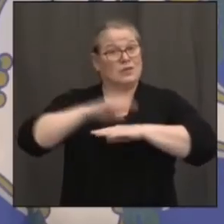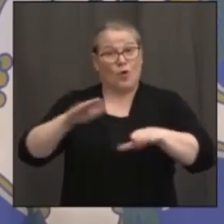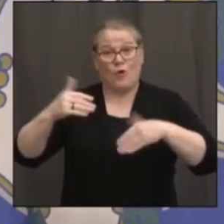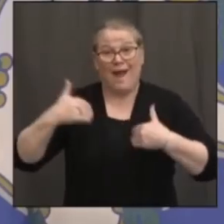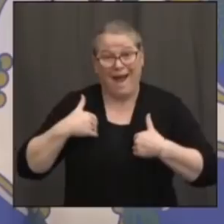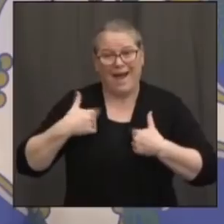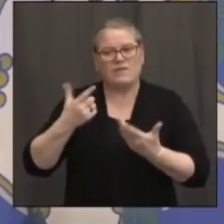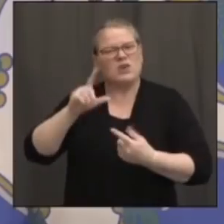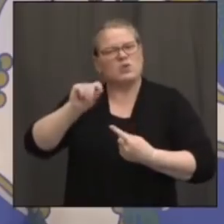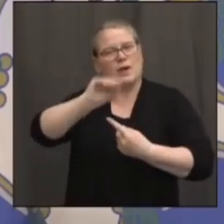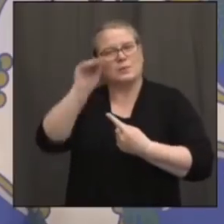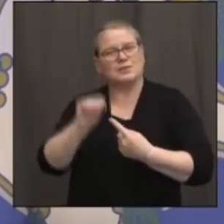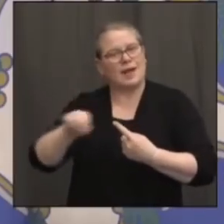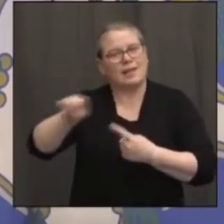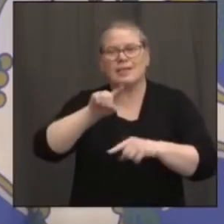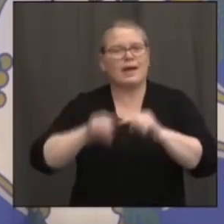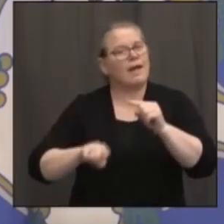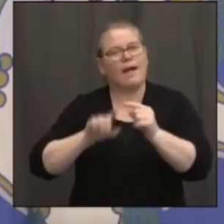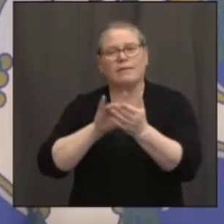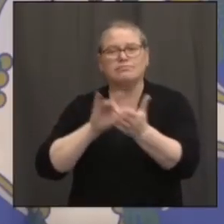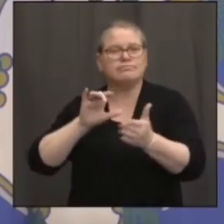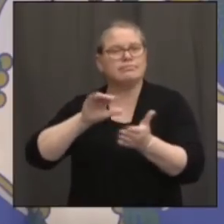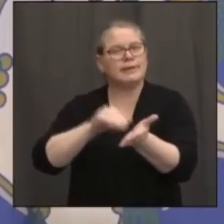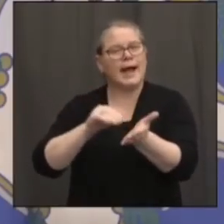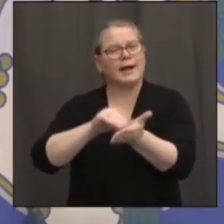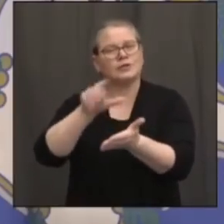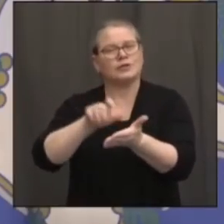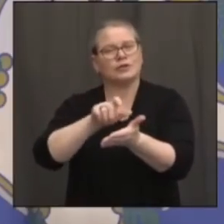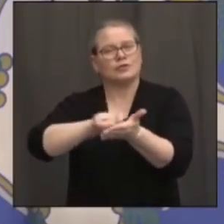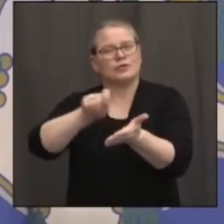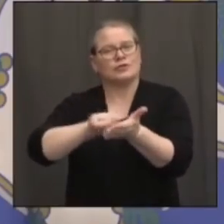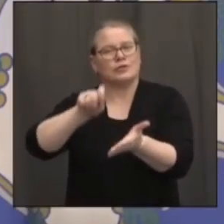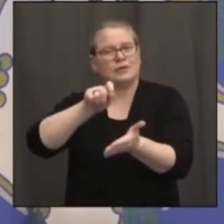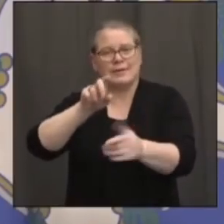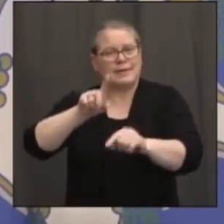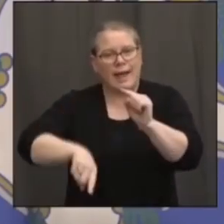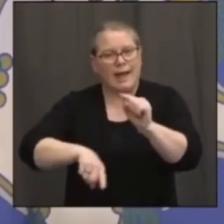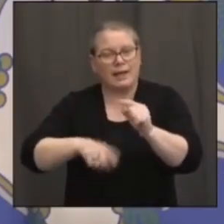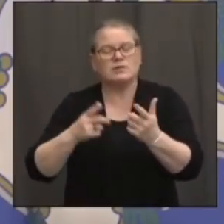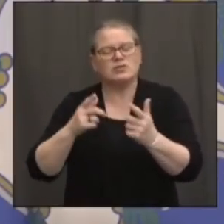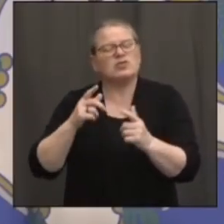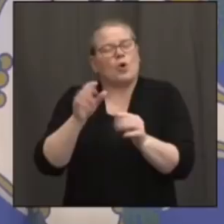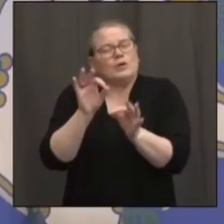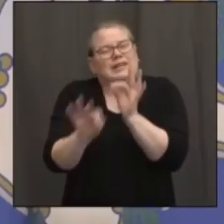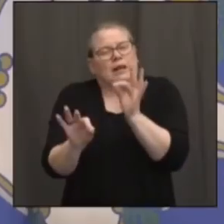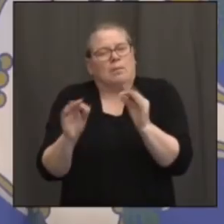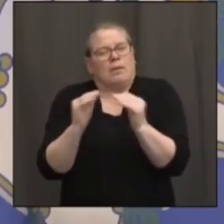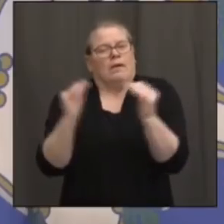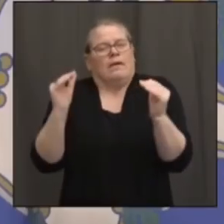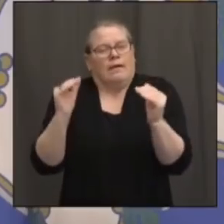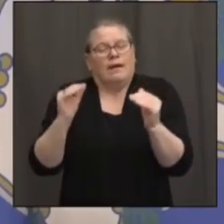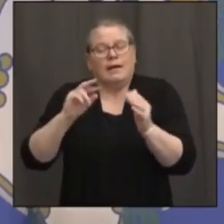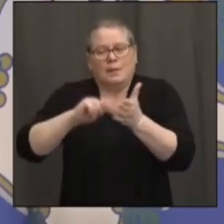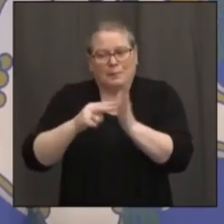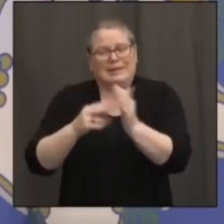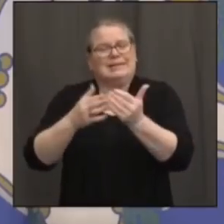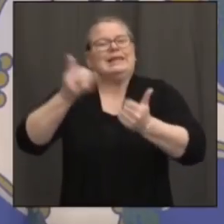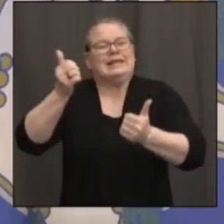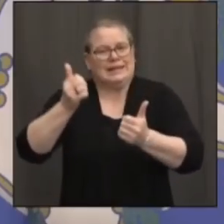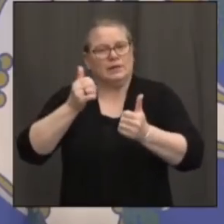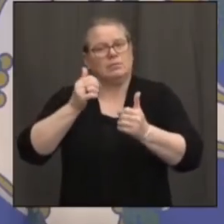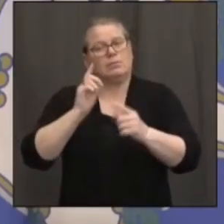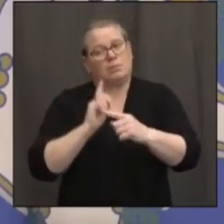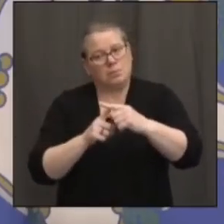that simplicity also means a lot in terms of equity. You probably saw that funny skit on Saturday Night Live for the